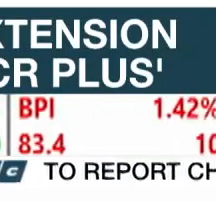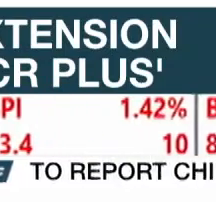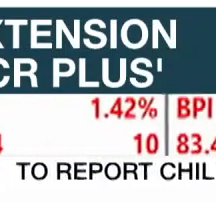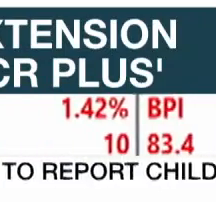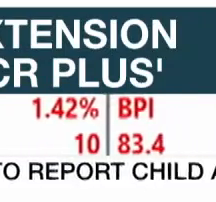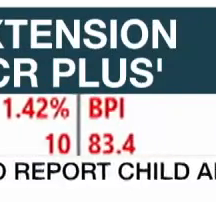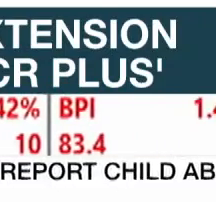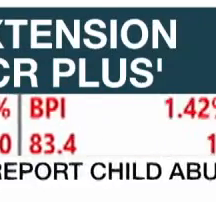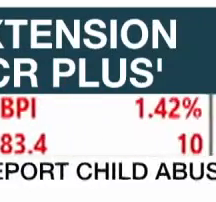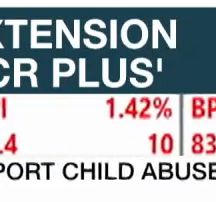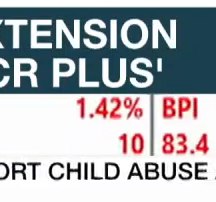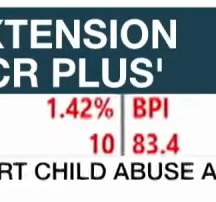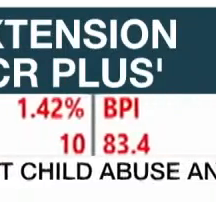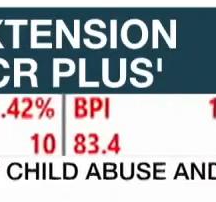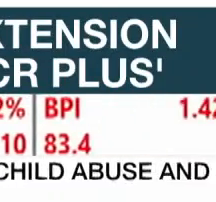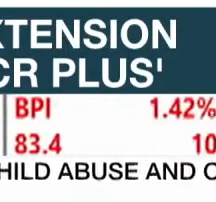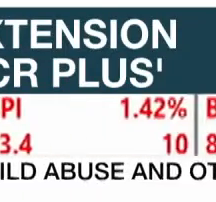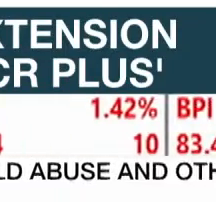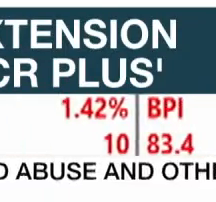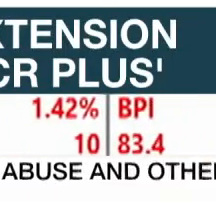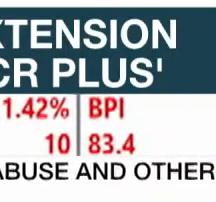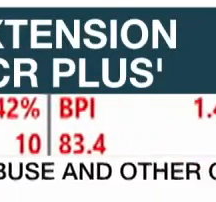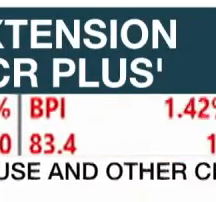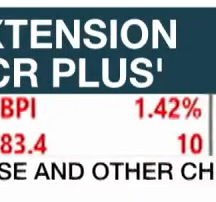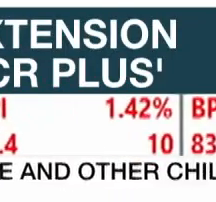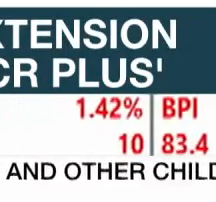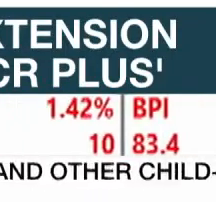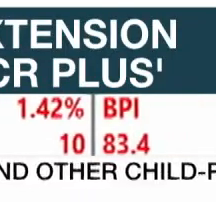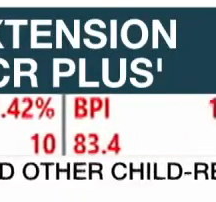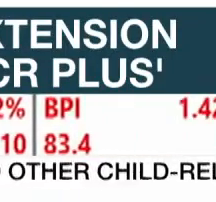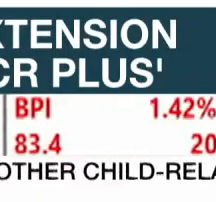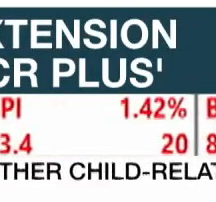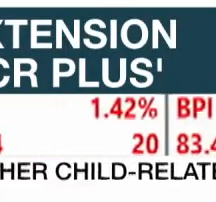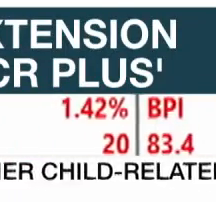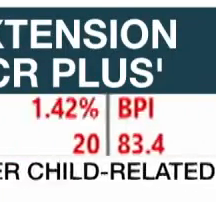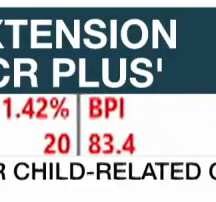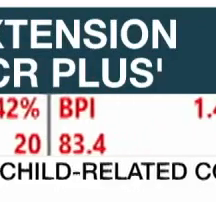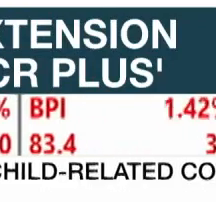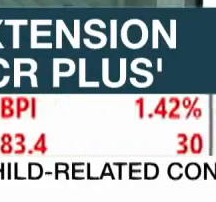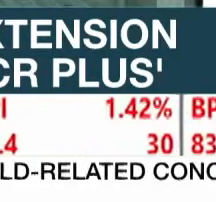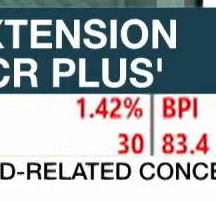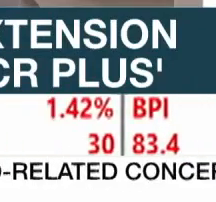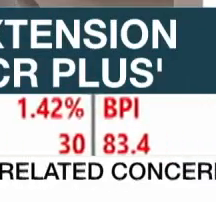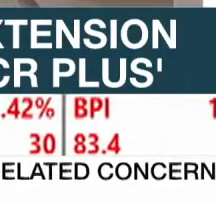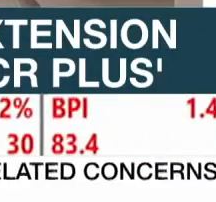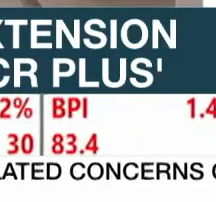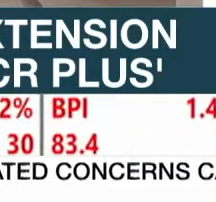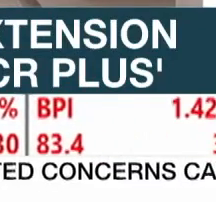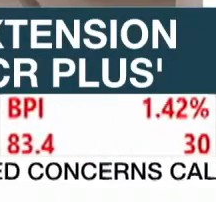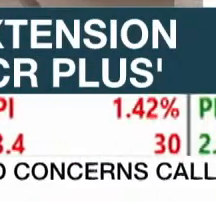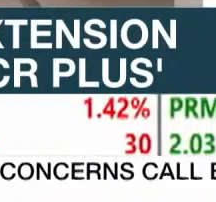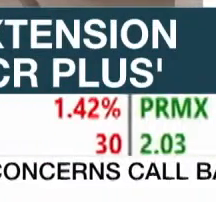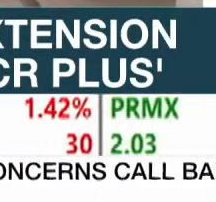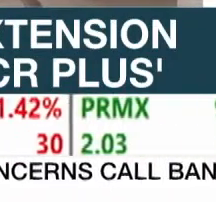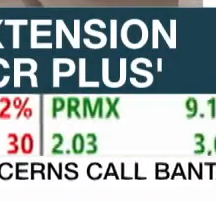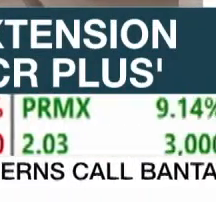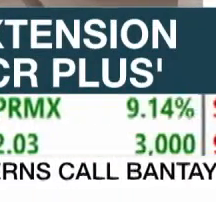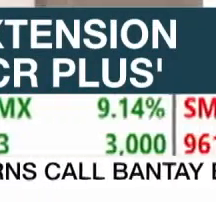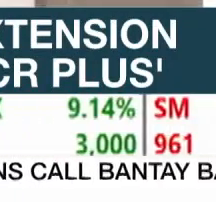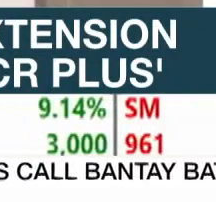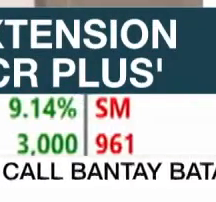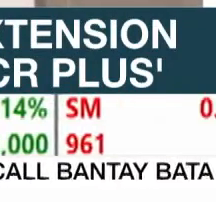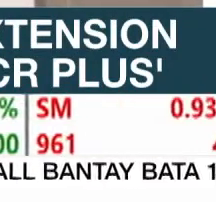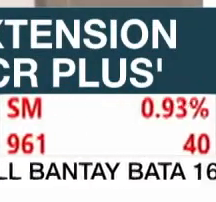1 week really is short. It takes about 9 days before we can isolate a specific individual who is positive for COVID-19. And why